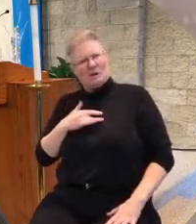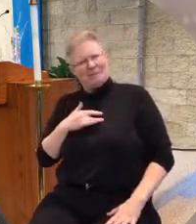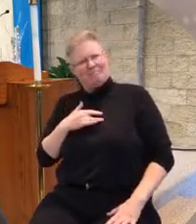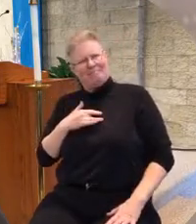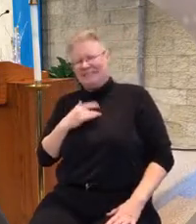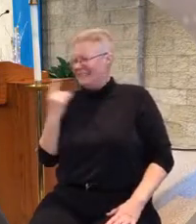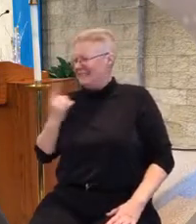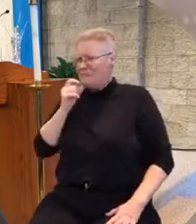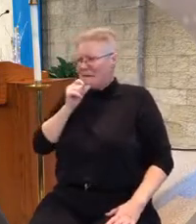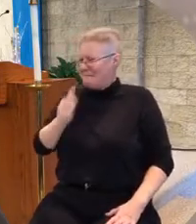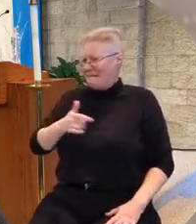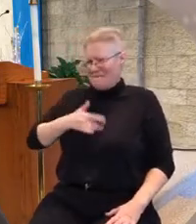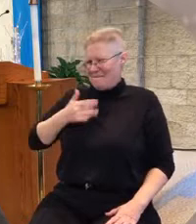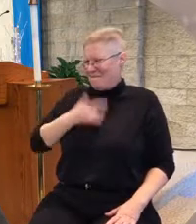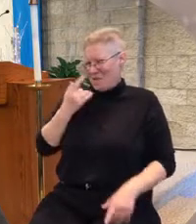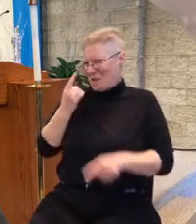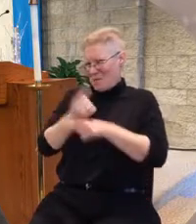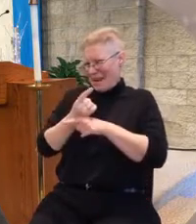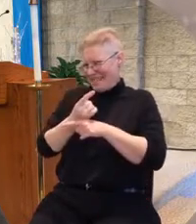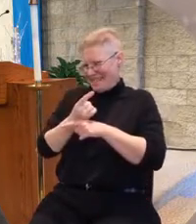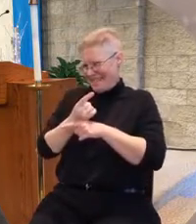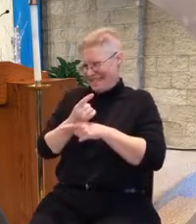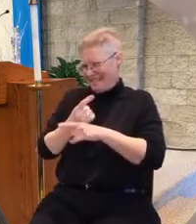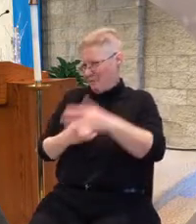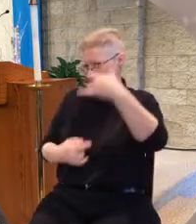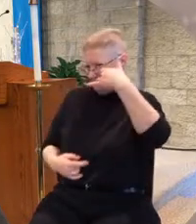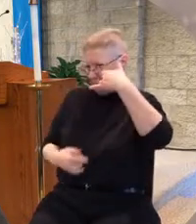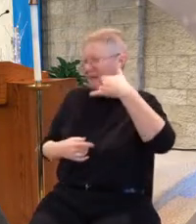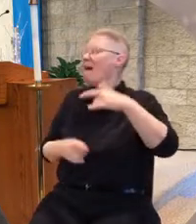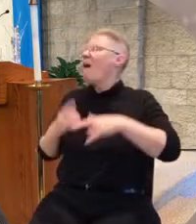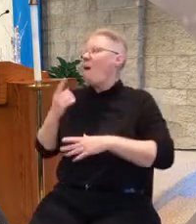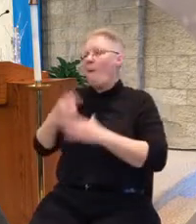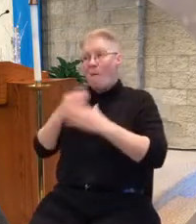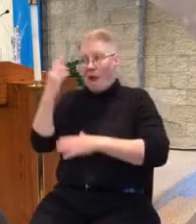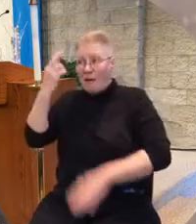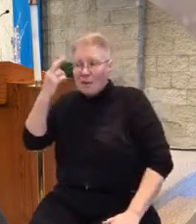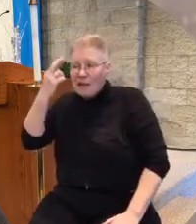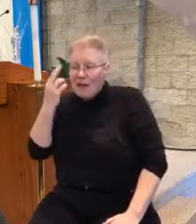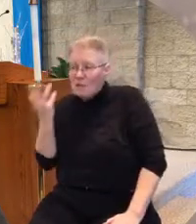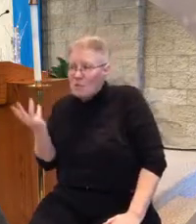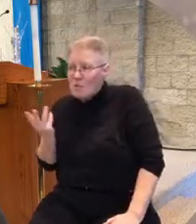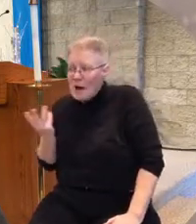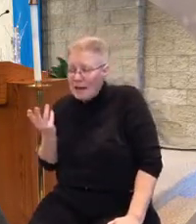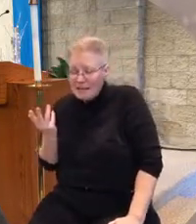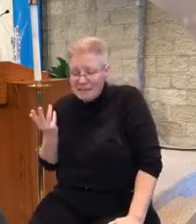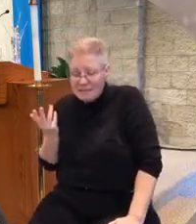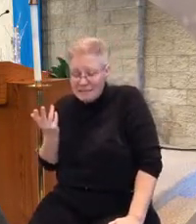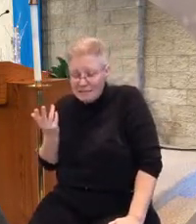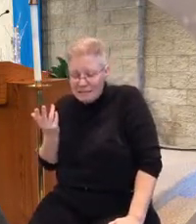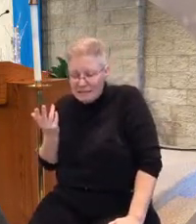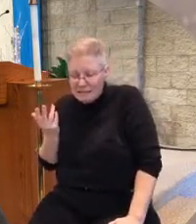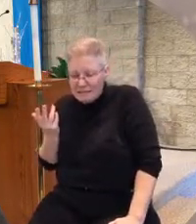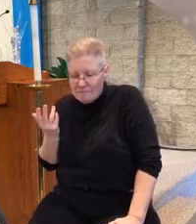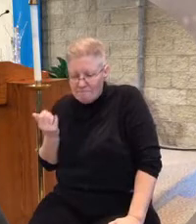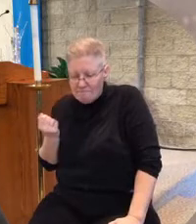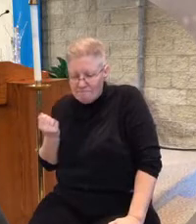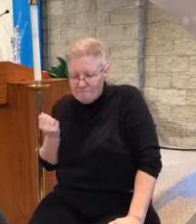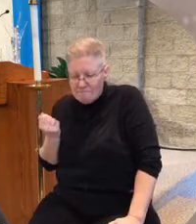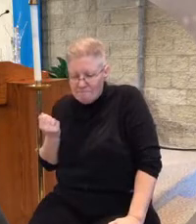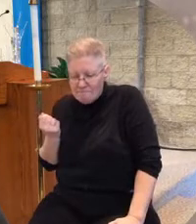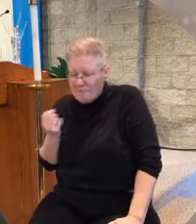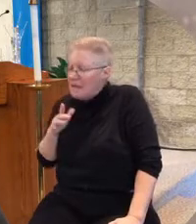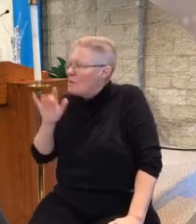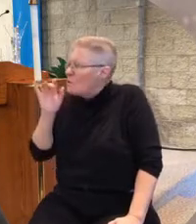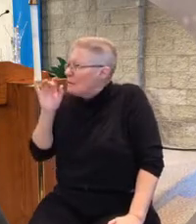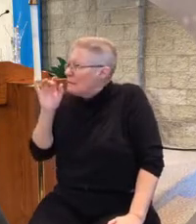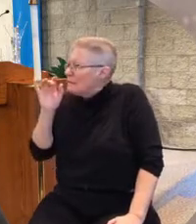doesn't feel right. It just doesn't feel good. And what I realize is that the illusion of unworthiness, it's not because